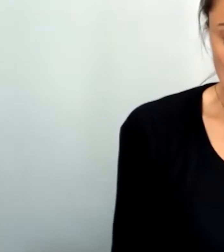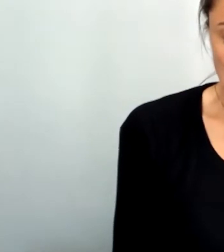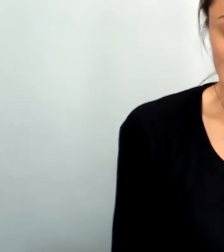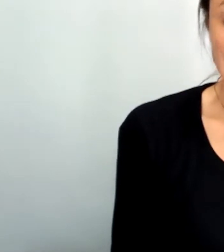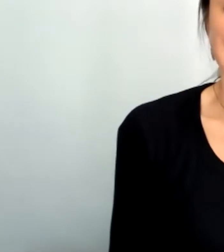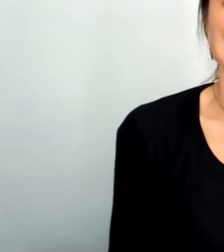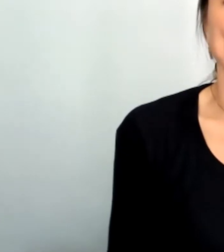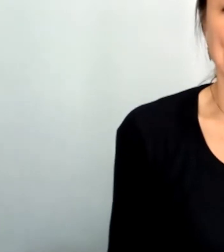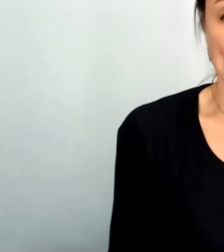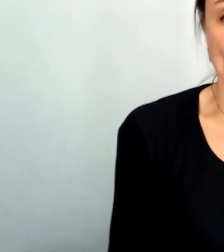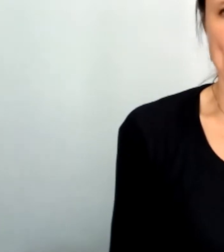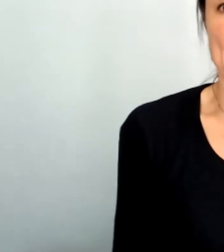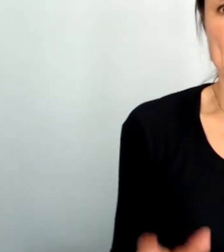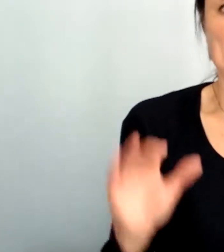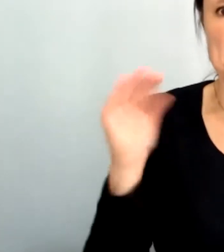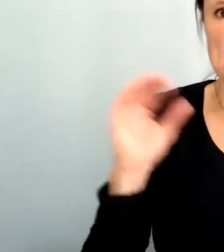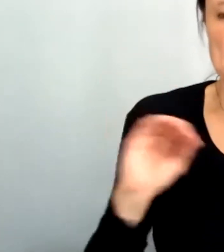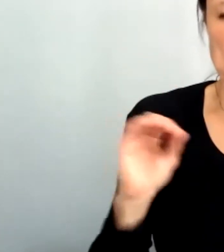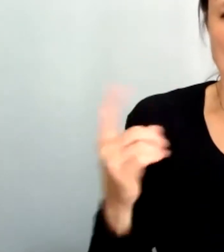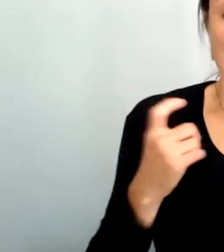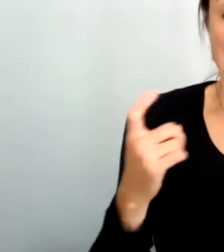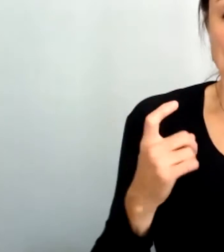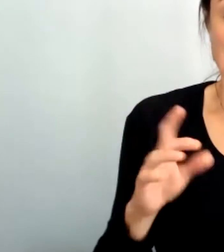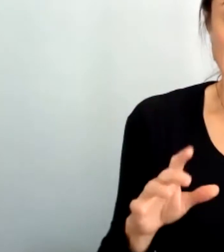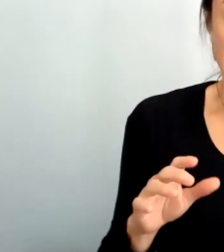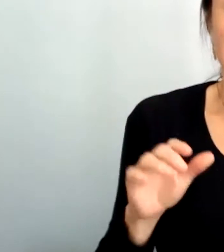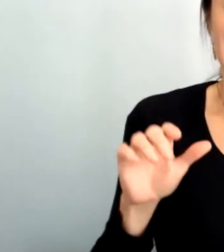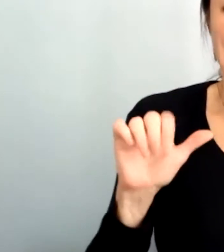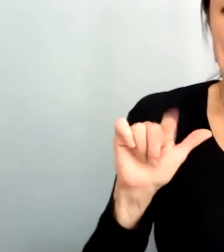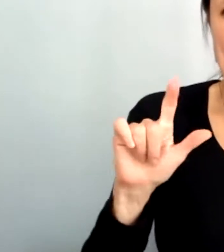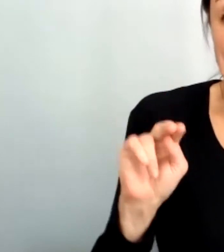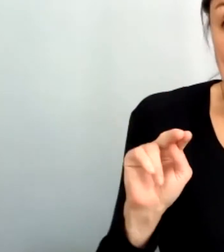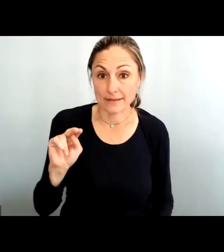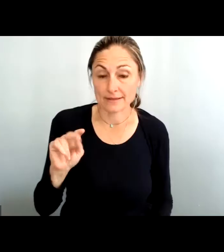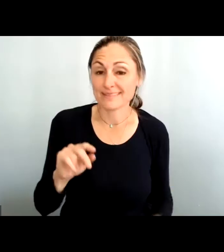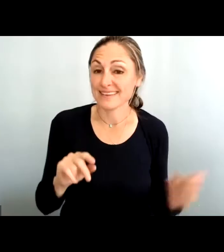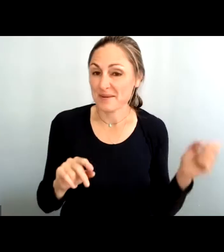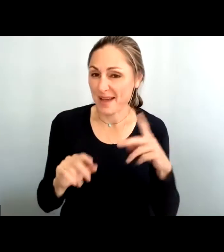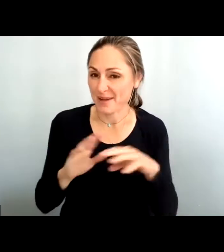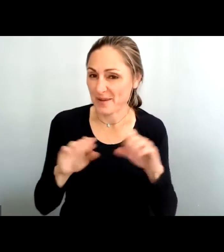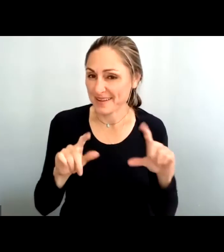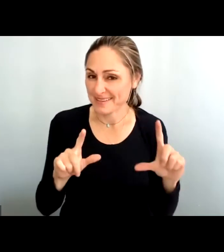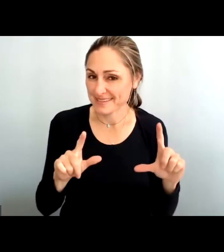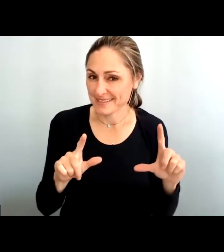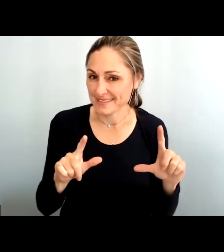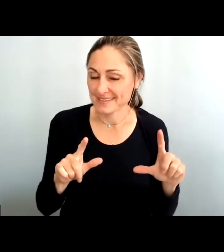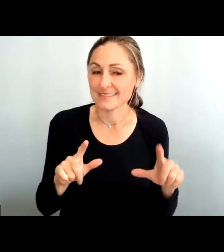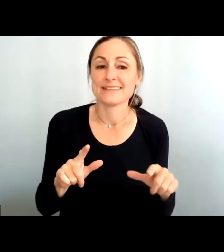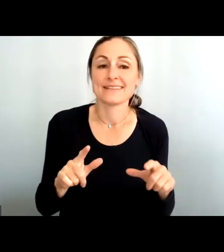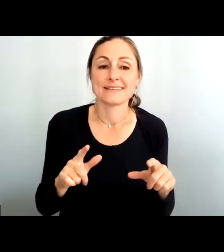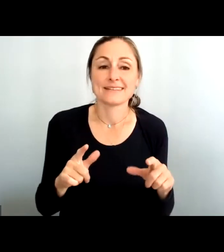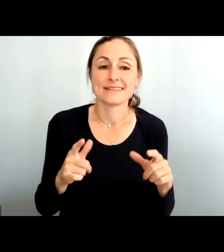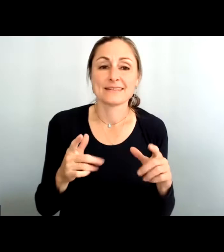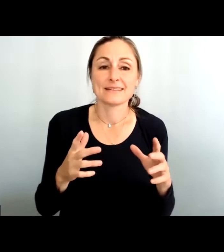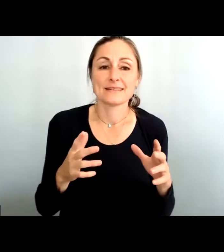It does not look like there's any questions. So Alan, what I'd like you to do is to come back on, and then I would like you to